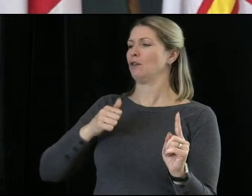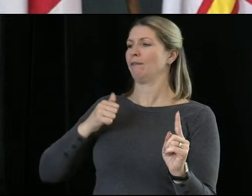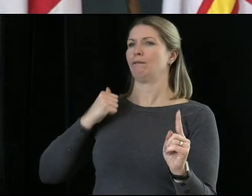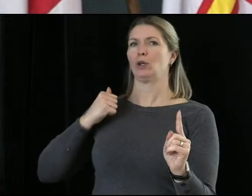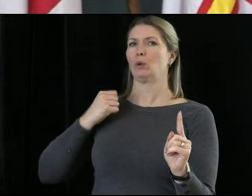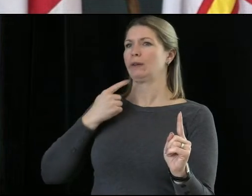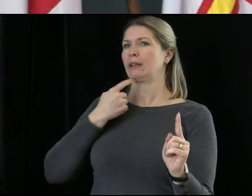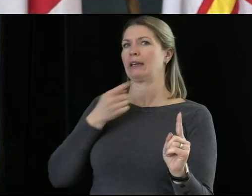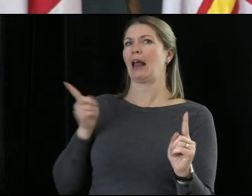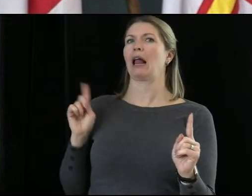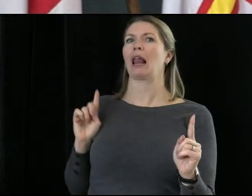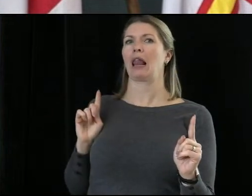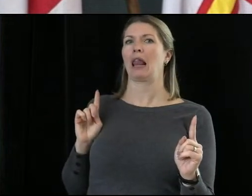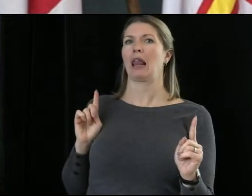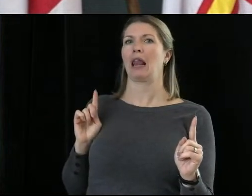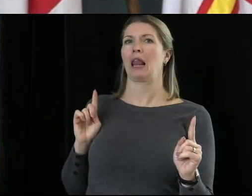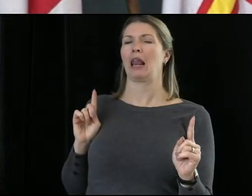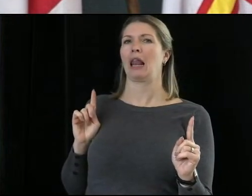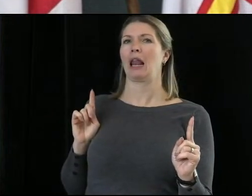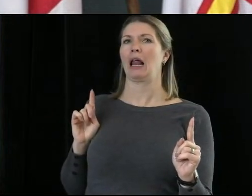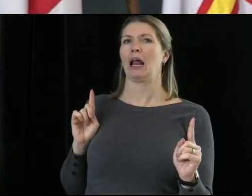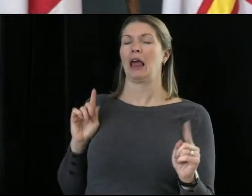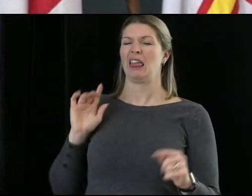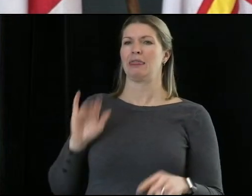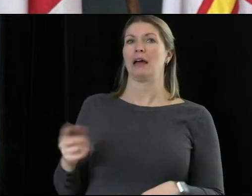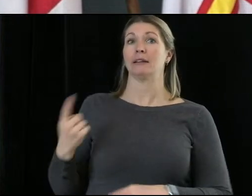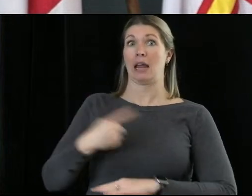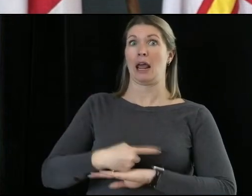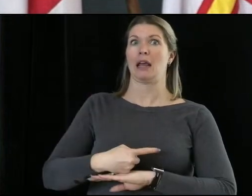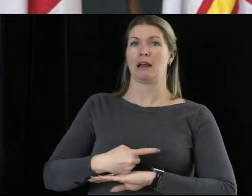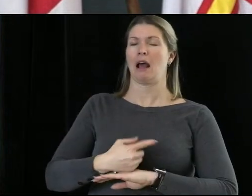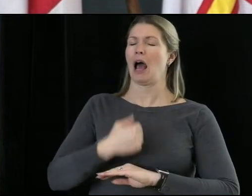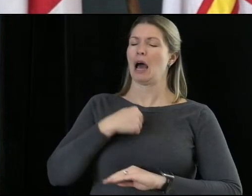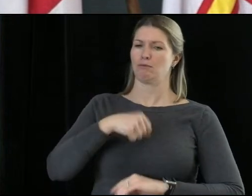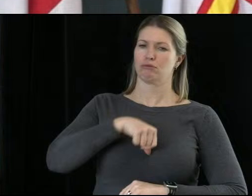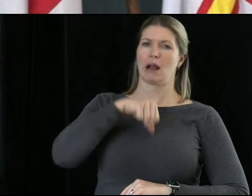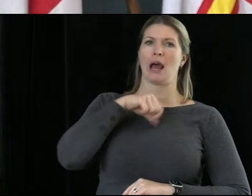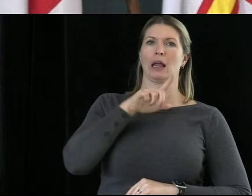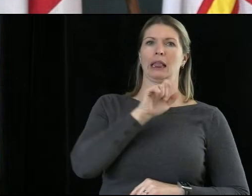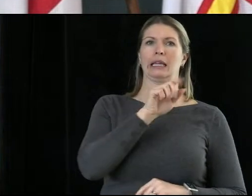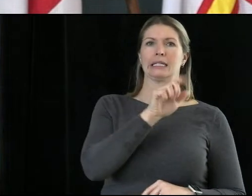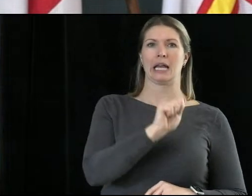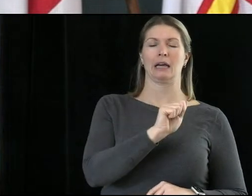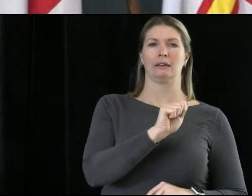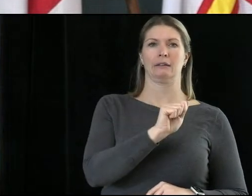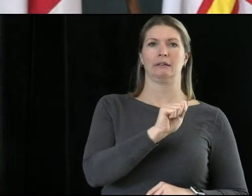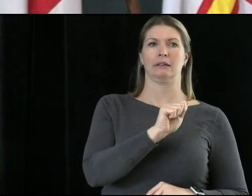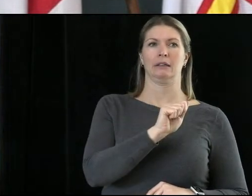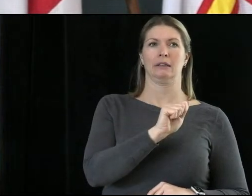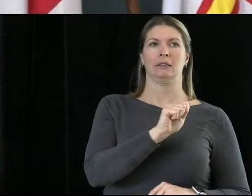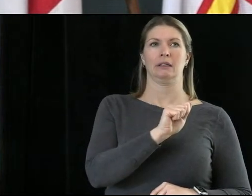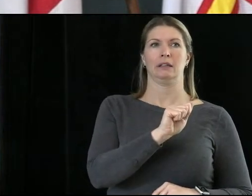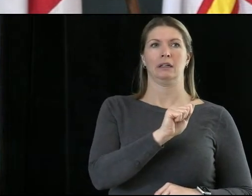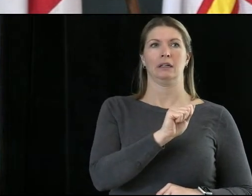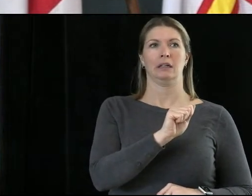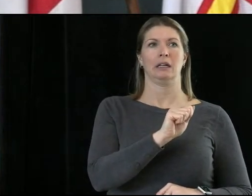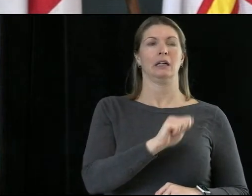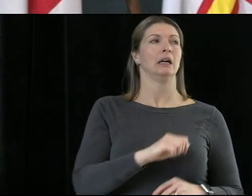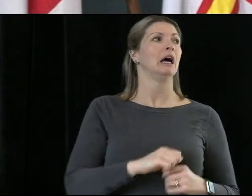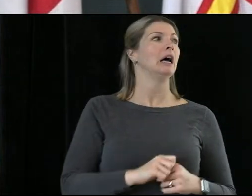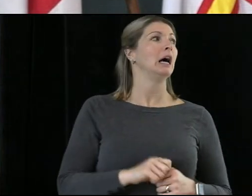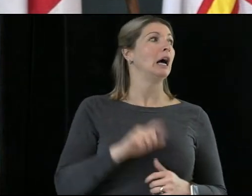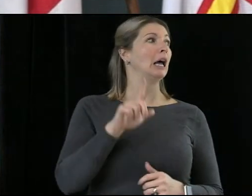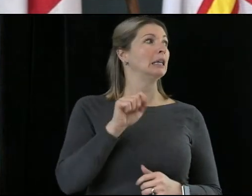forthcoming. I was so proud of Lisa on that day. Lisa has MS as well, which has